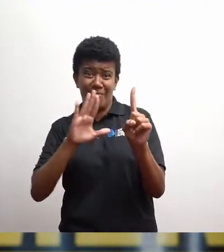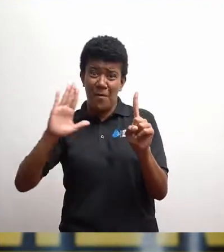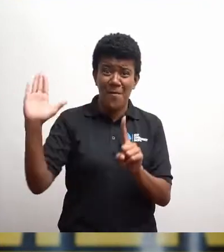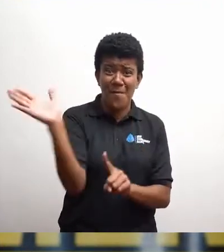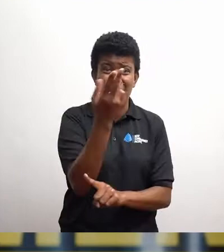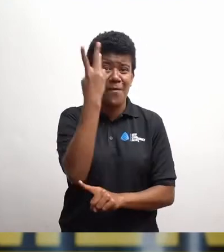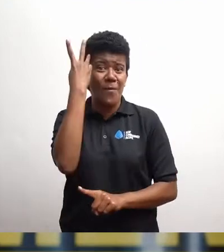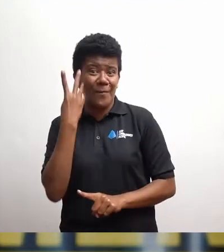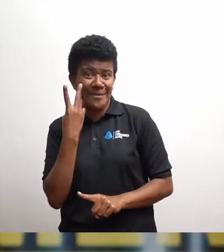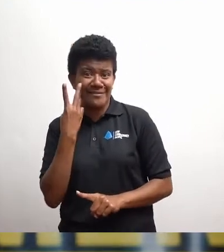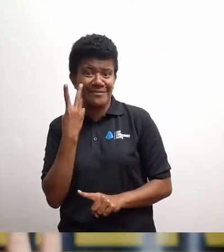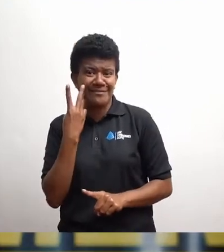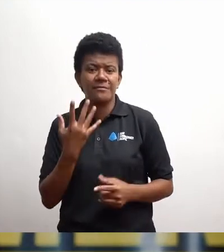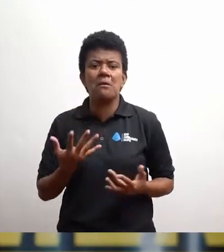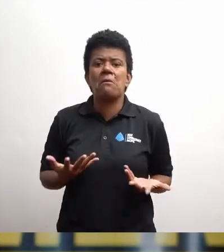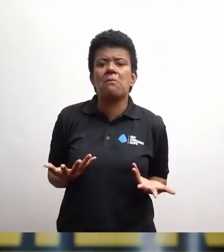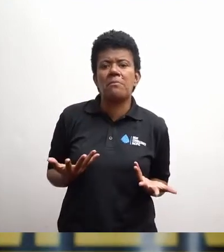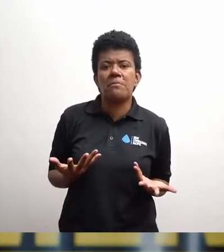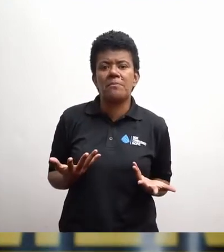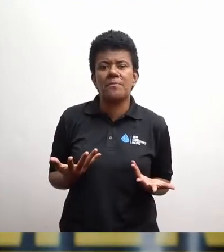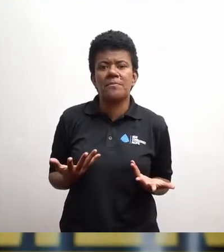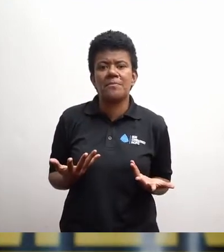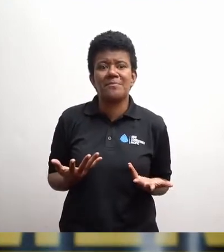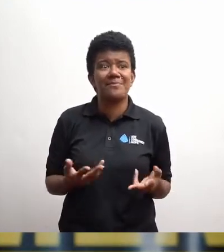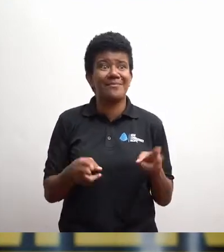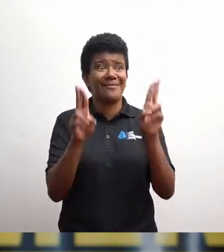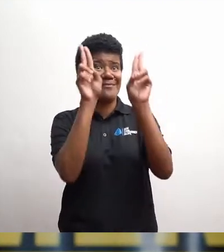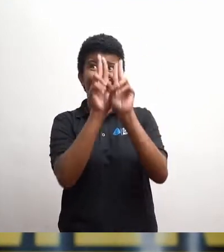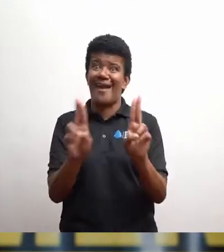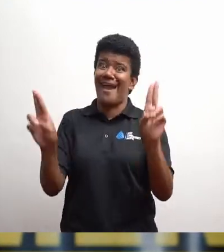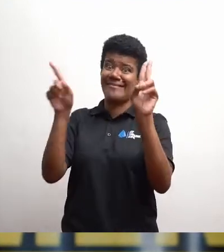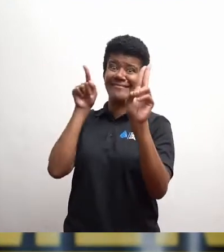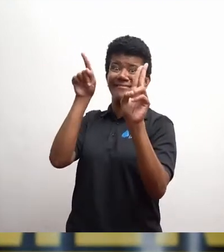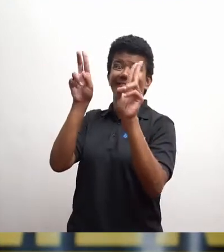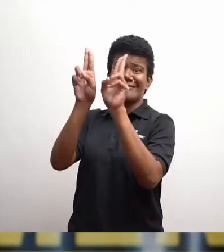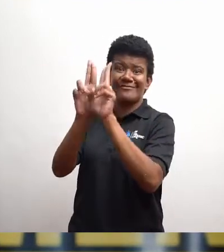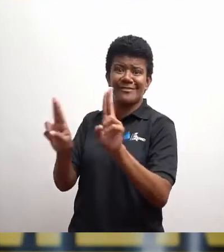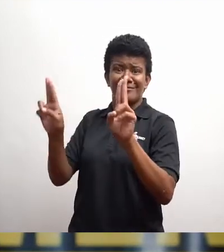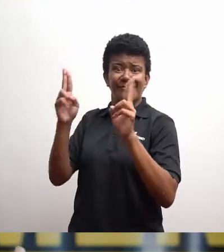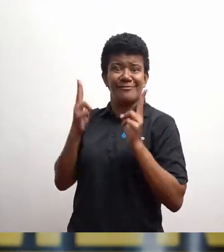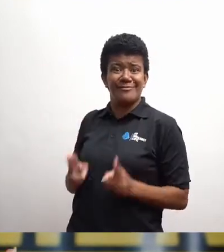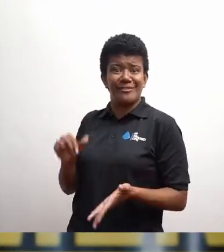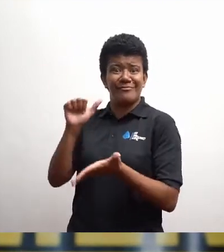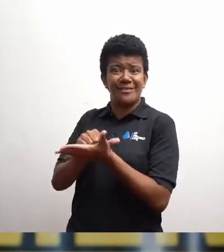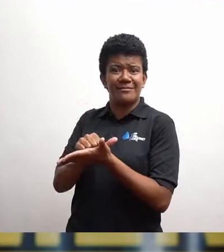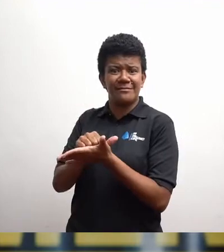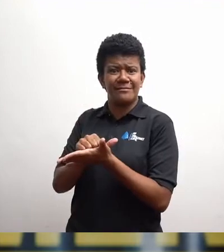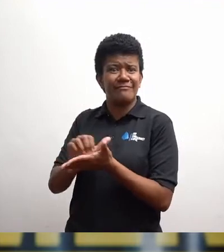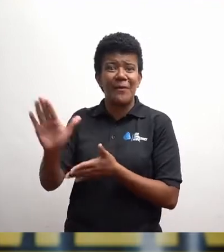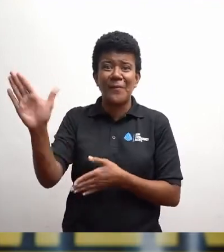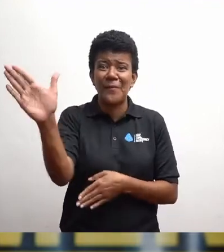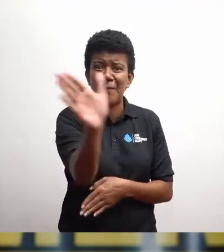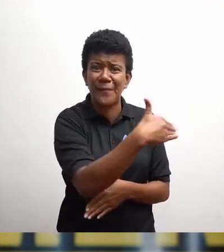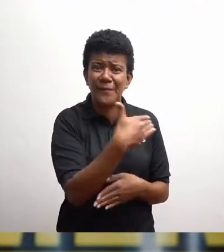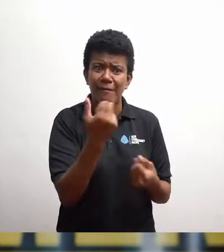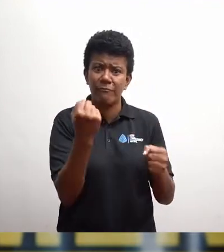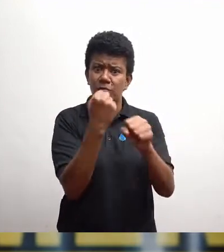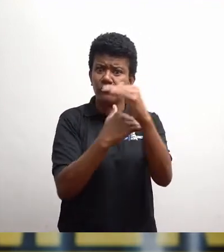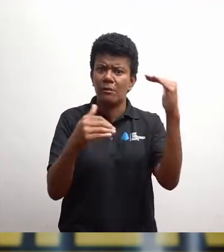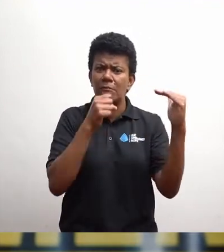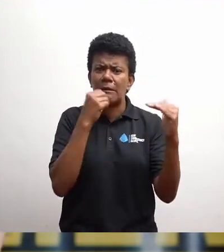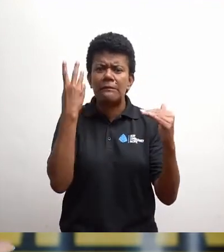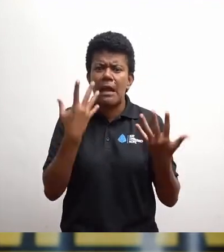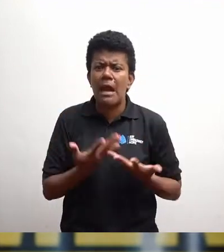women? Or what about the Universal Declaration of Human Rights for all genders? Does it really apply? How does it apply? So that's how